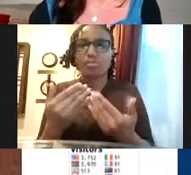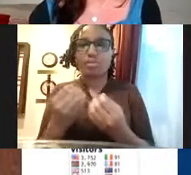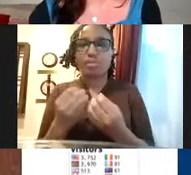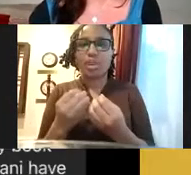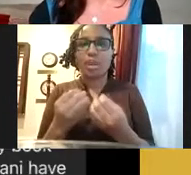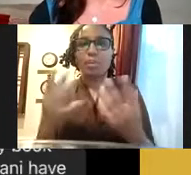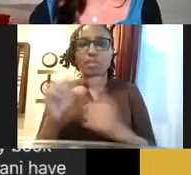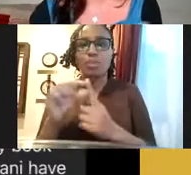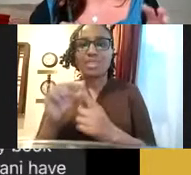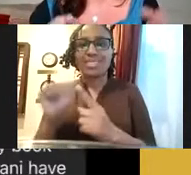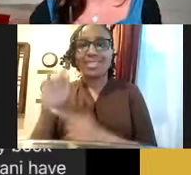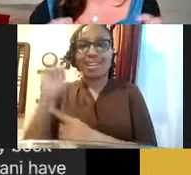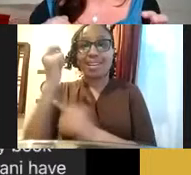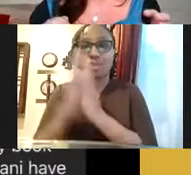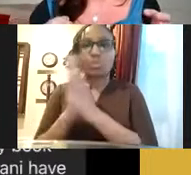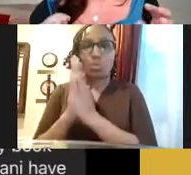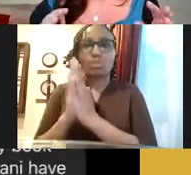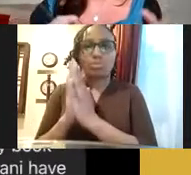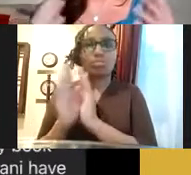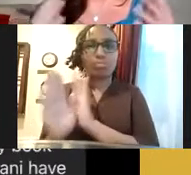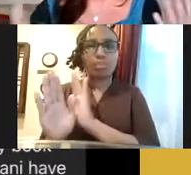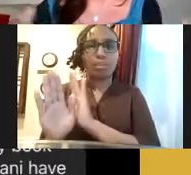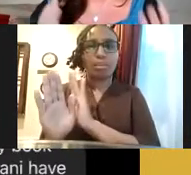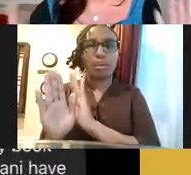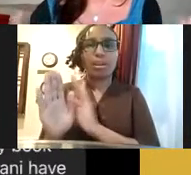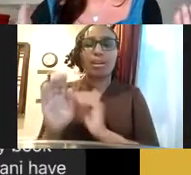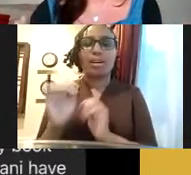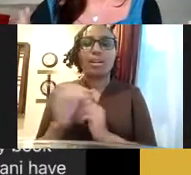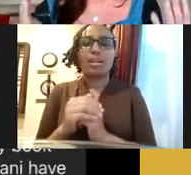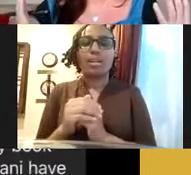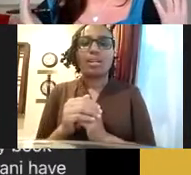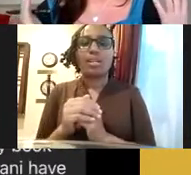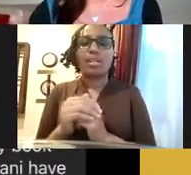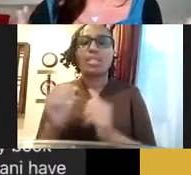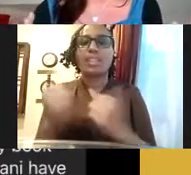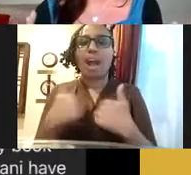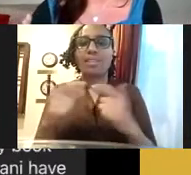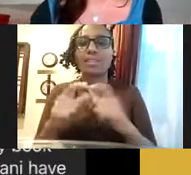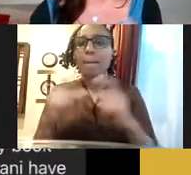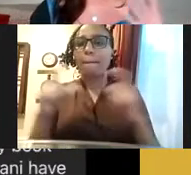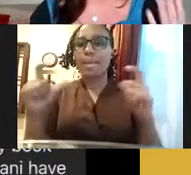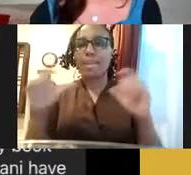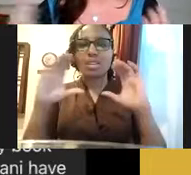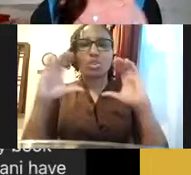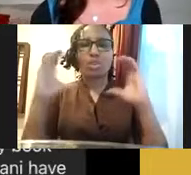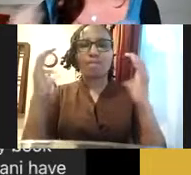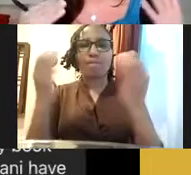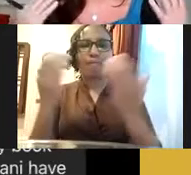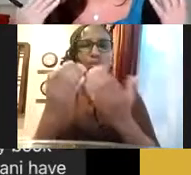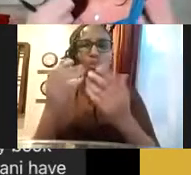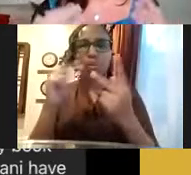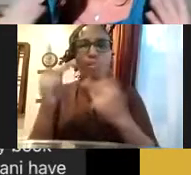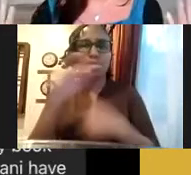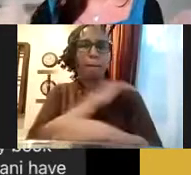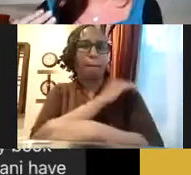such a Kenyan story, but it is it deals with such big universal themes like power and